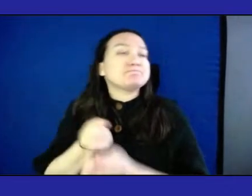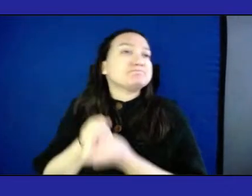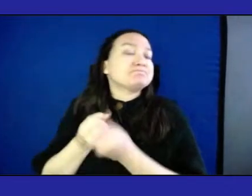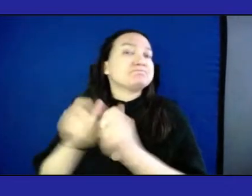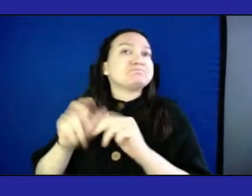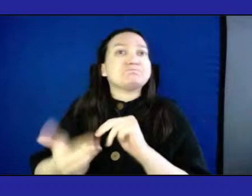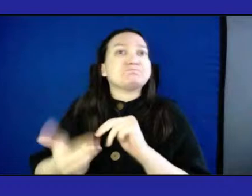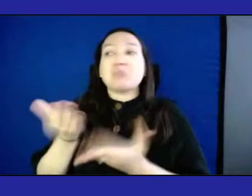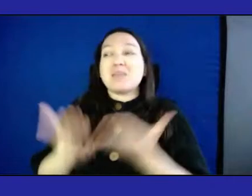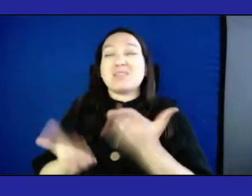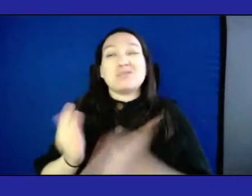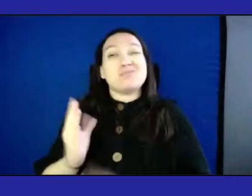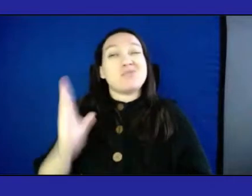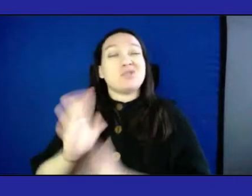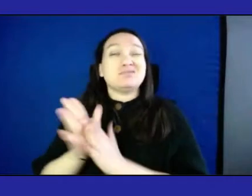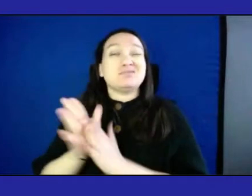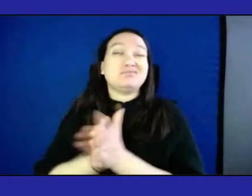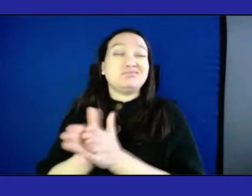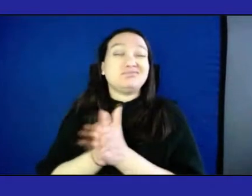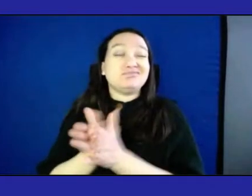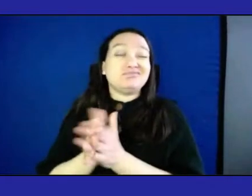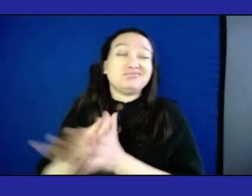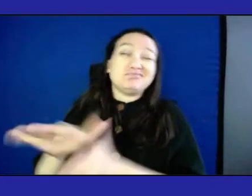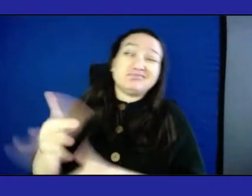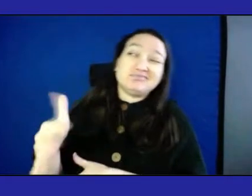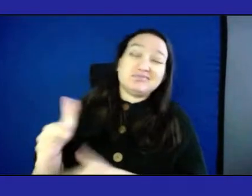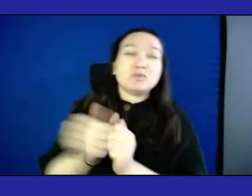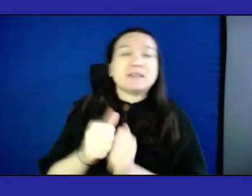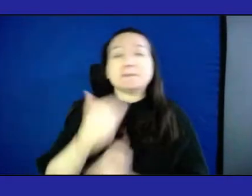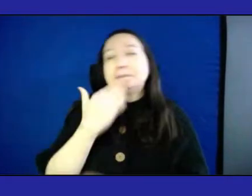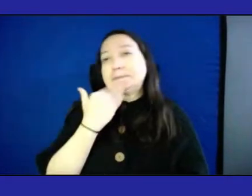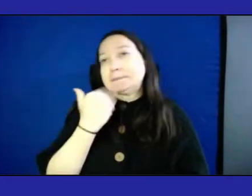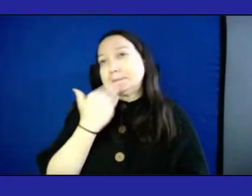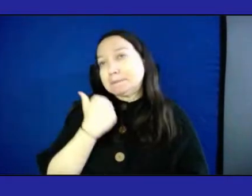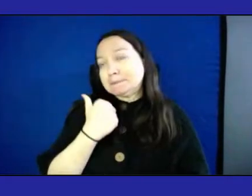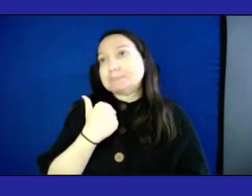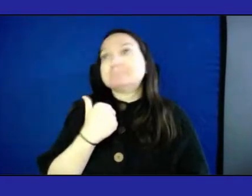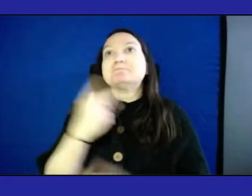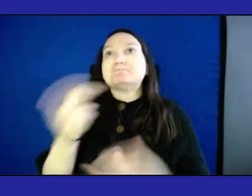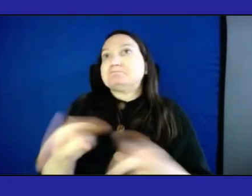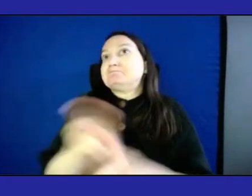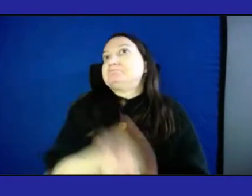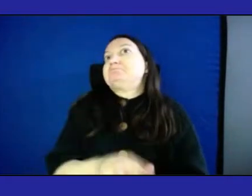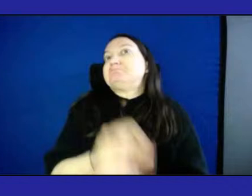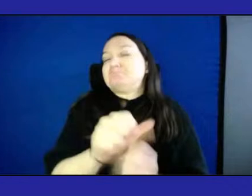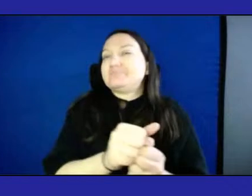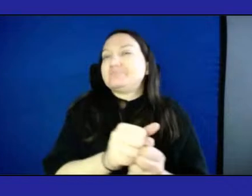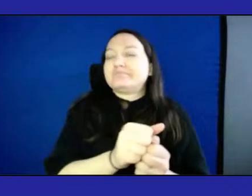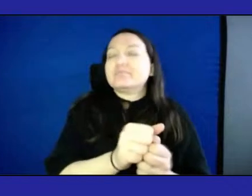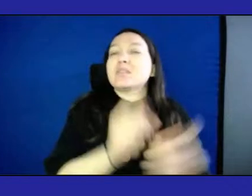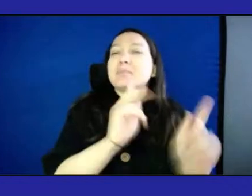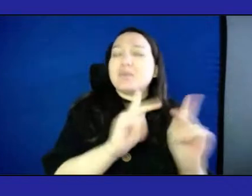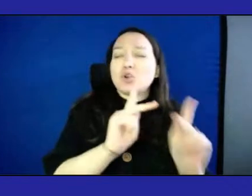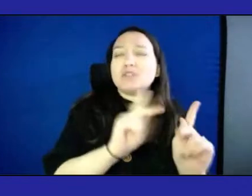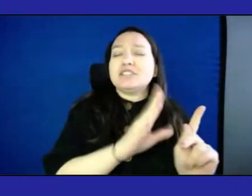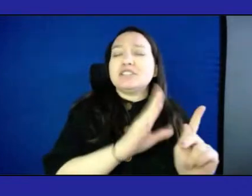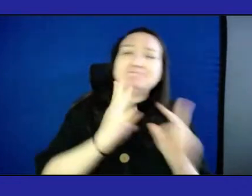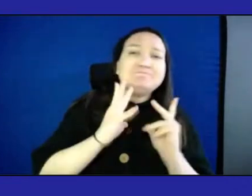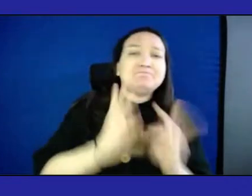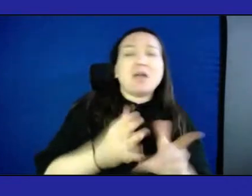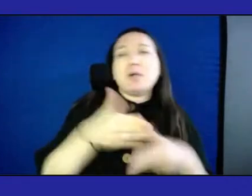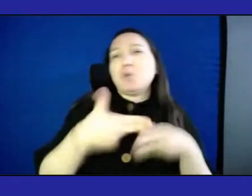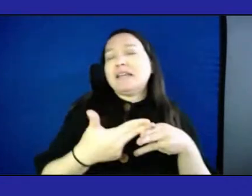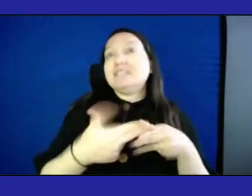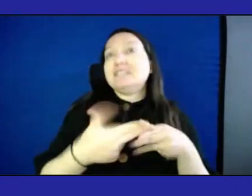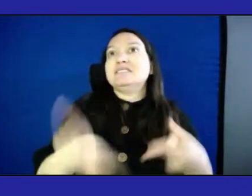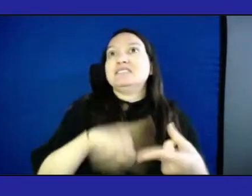they weren't as motivated to do for their diabetes, and vice versa. For some people that they're fine with their weight until they